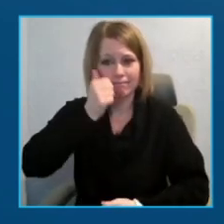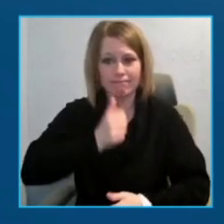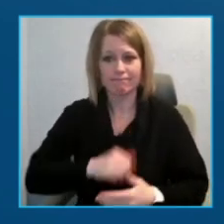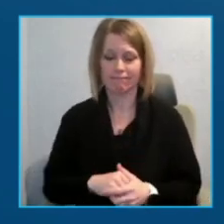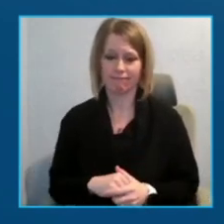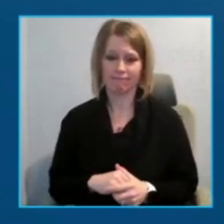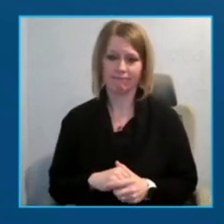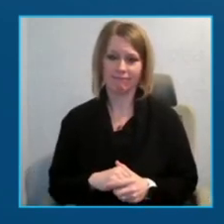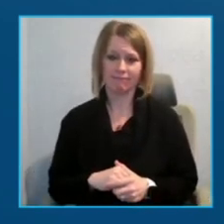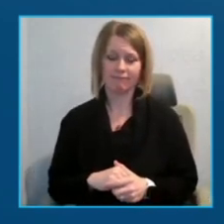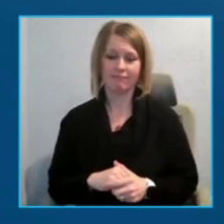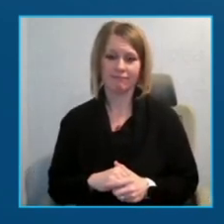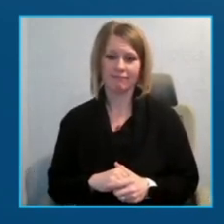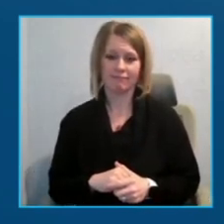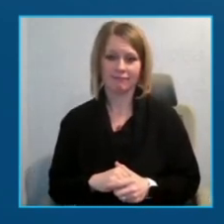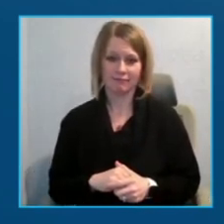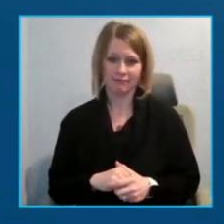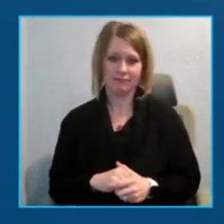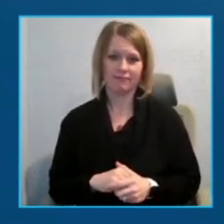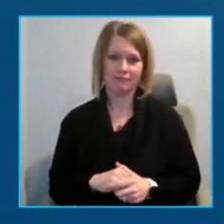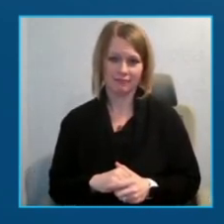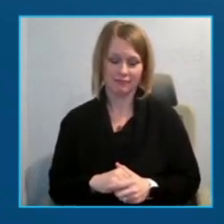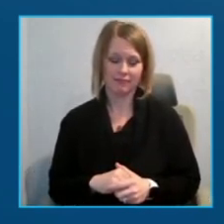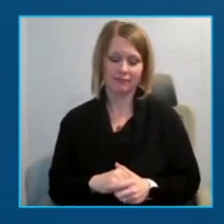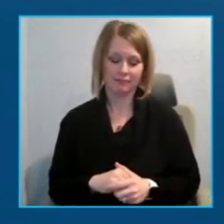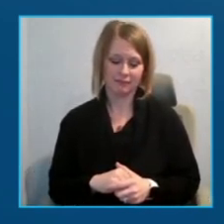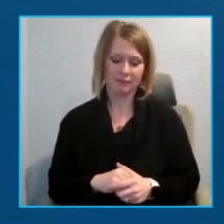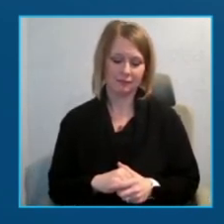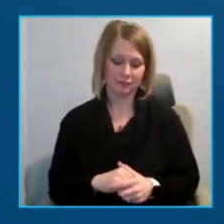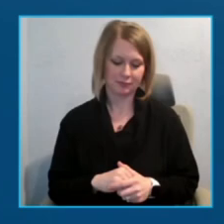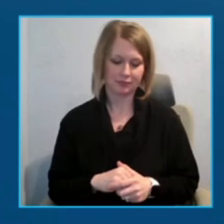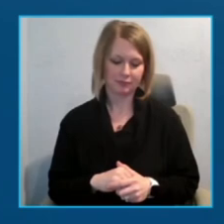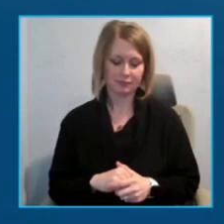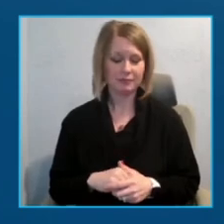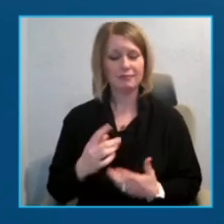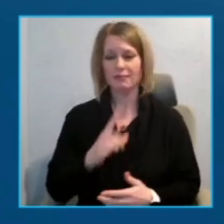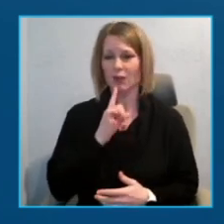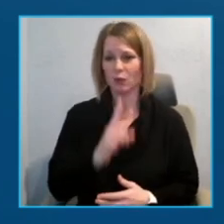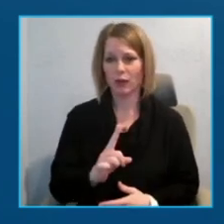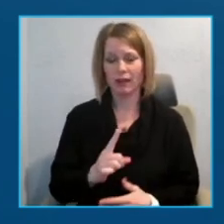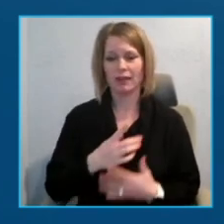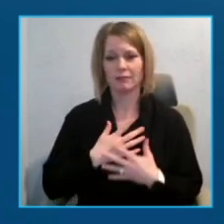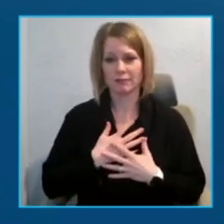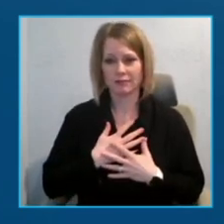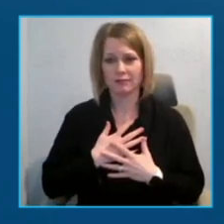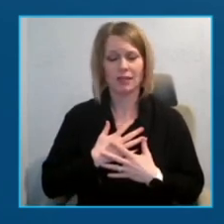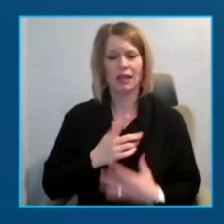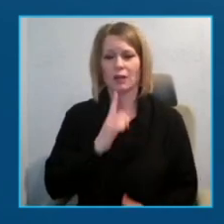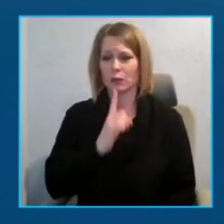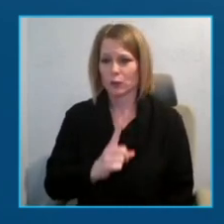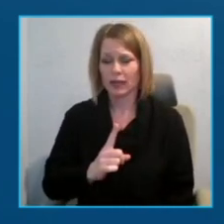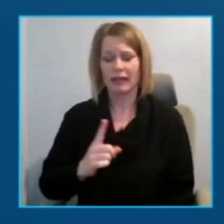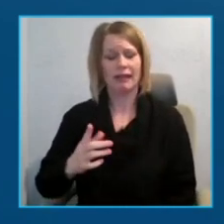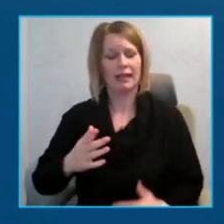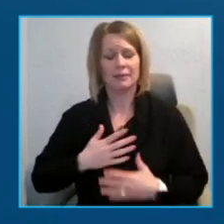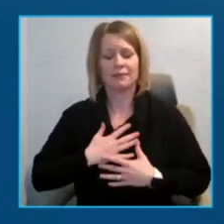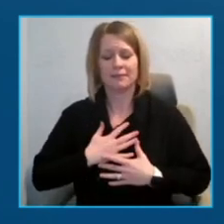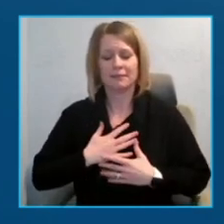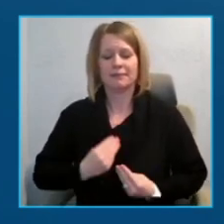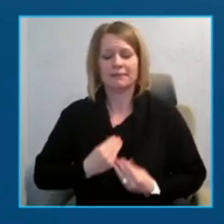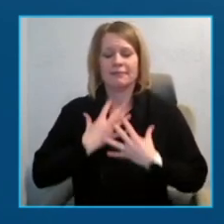you, but I am so pleased. Well, let me just say, I shout for joy every